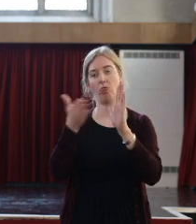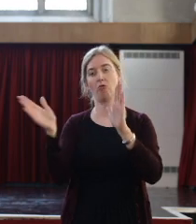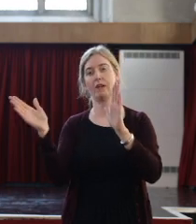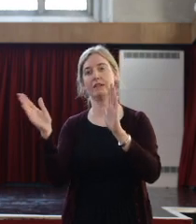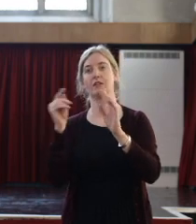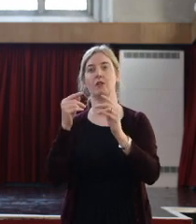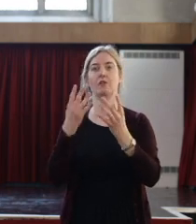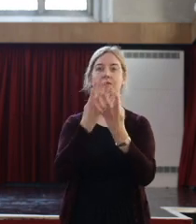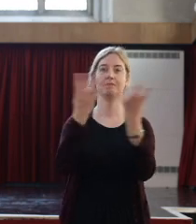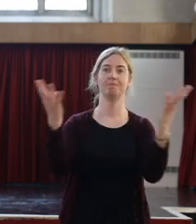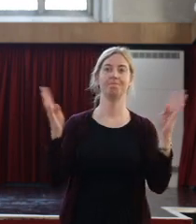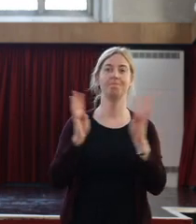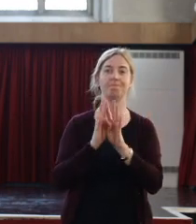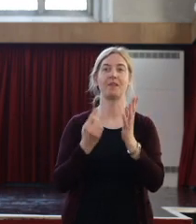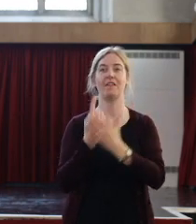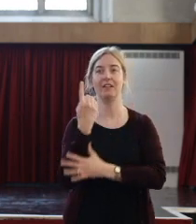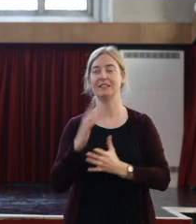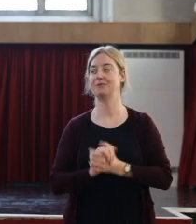symposium.